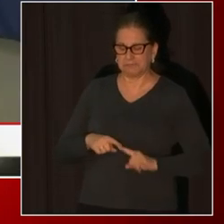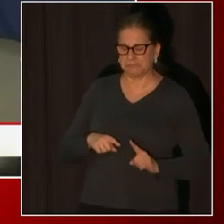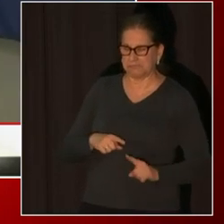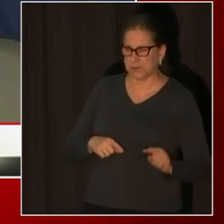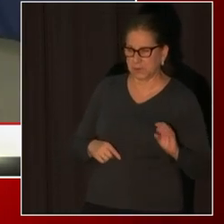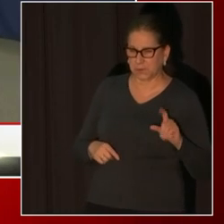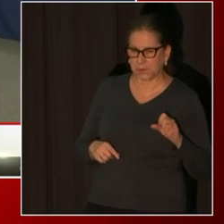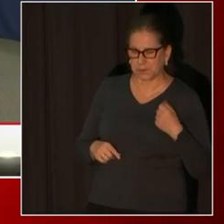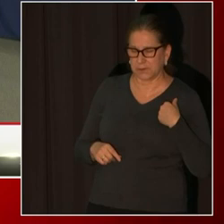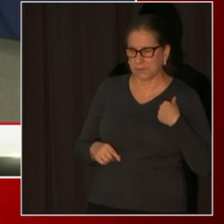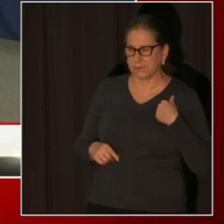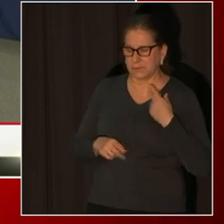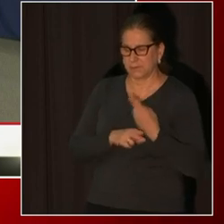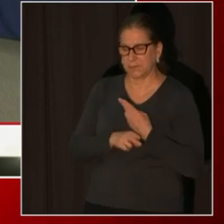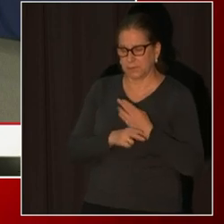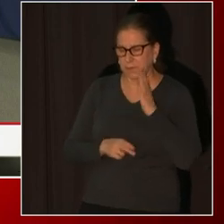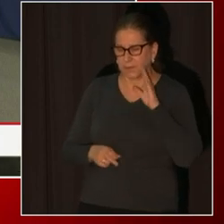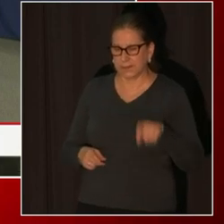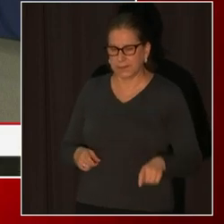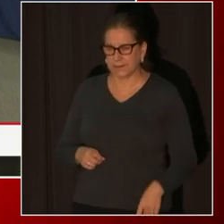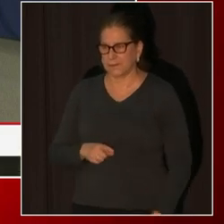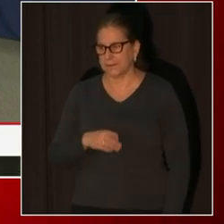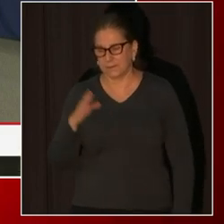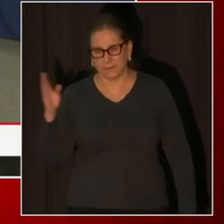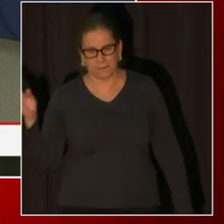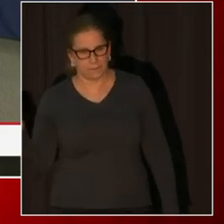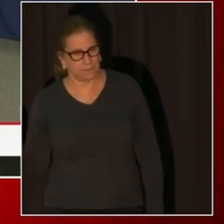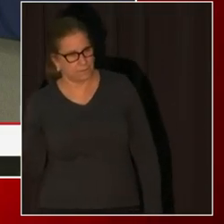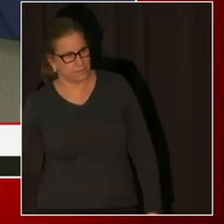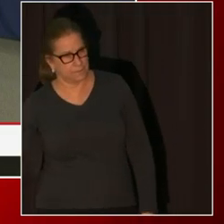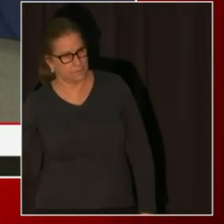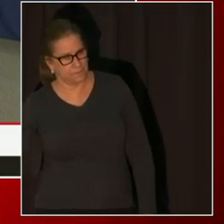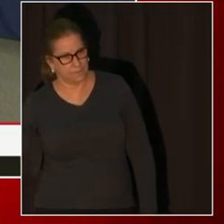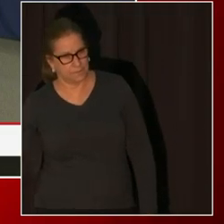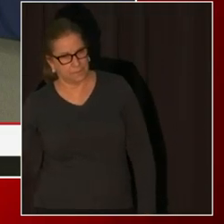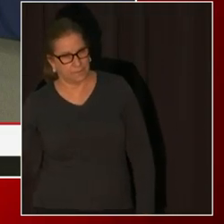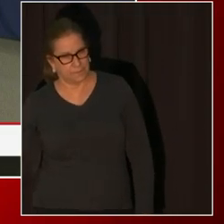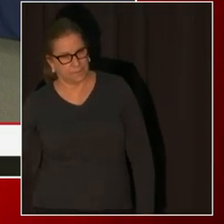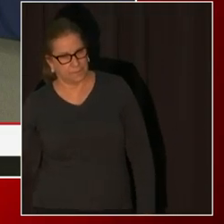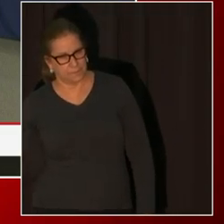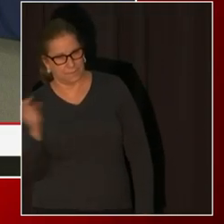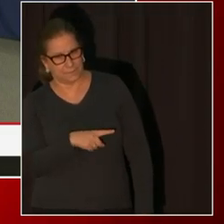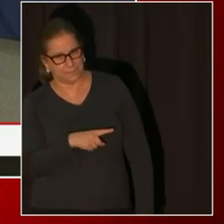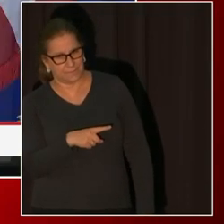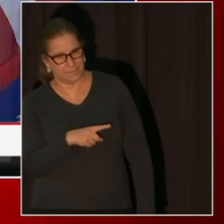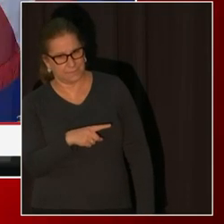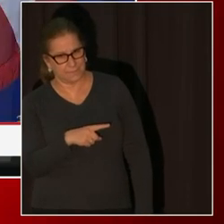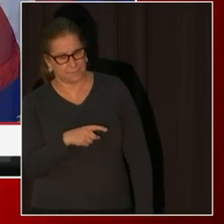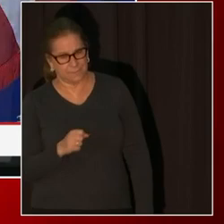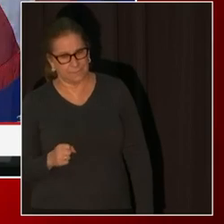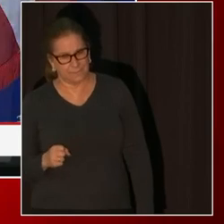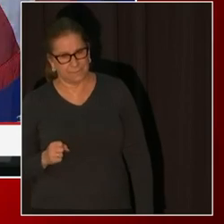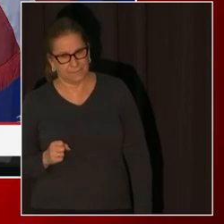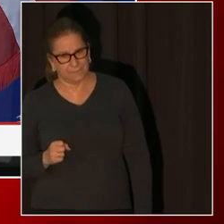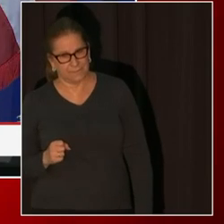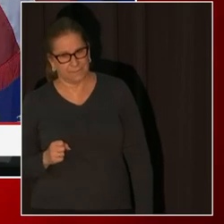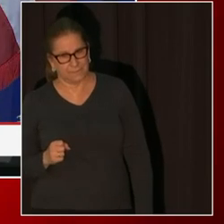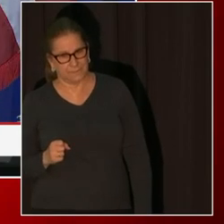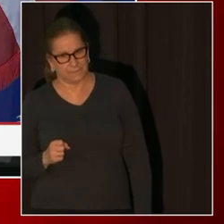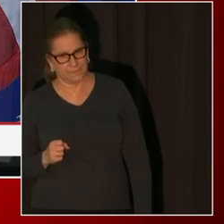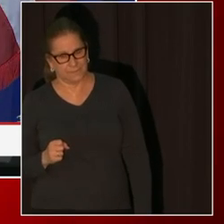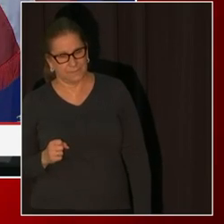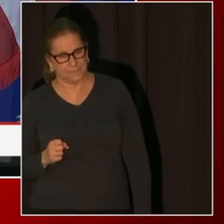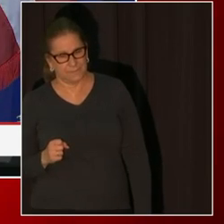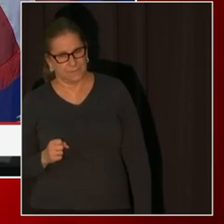Any other? Yes? In going over the different kinds of reserve funds, the city administrator, you said that you didn't anticipate tapping into the